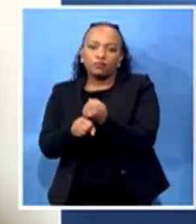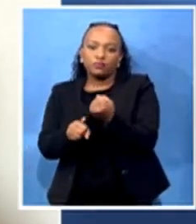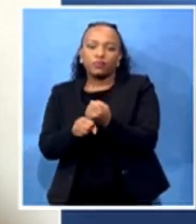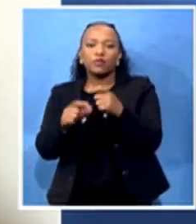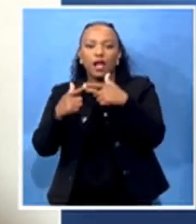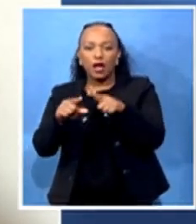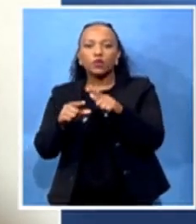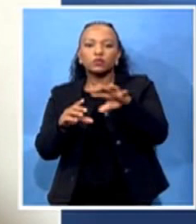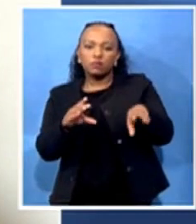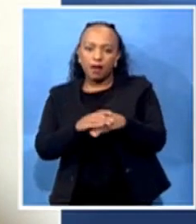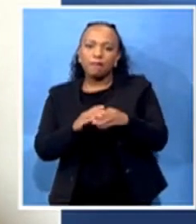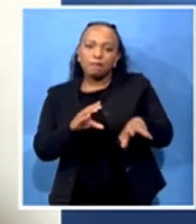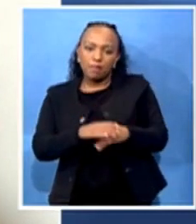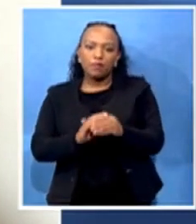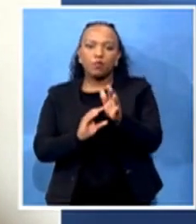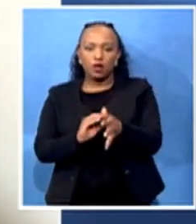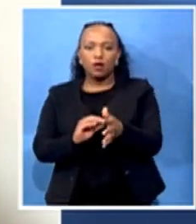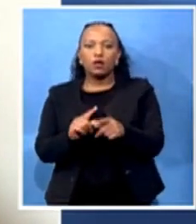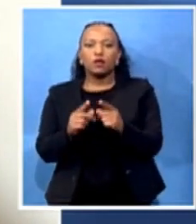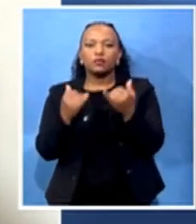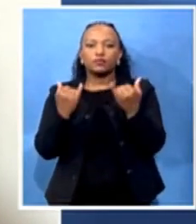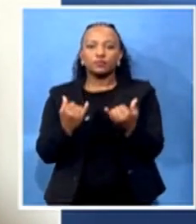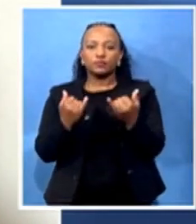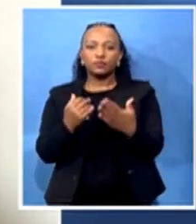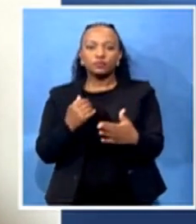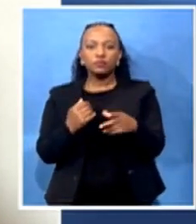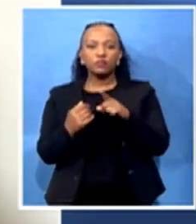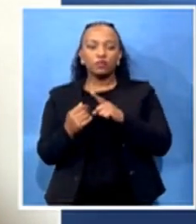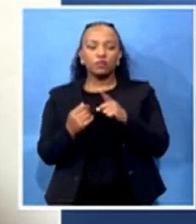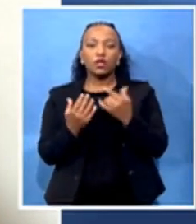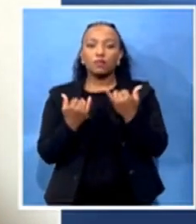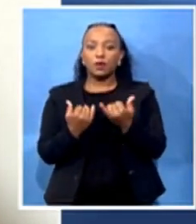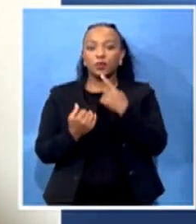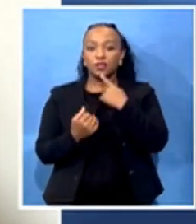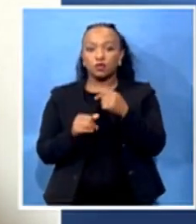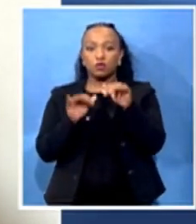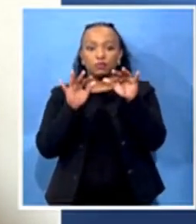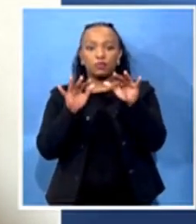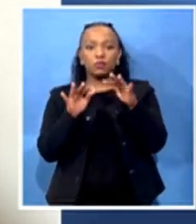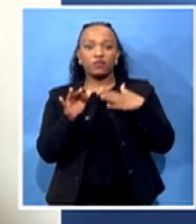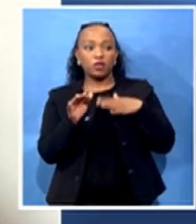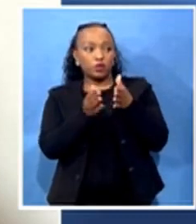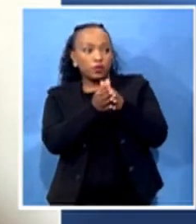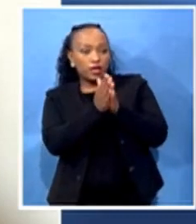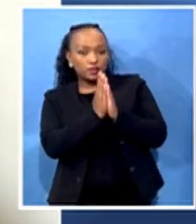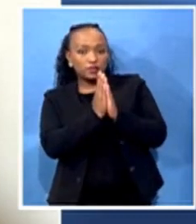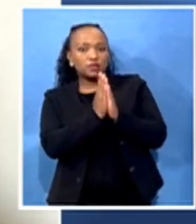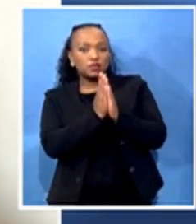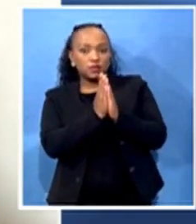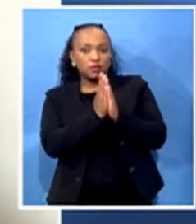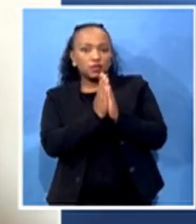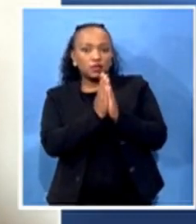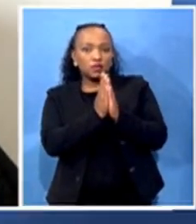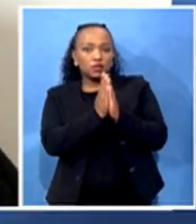So I would say to people that would ask that there is definitely something for them to look forward to in the coming year.